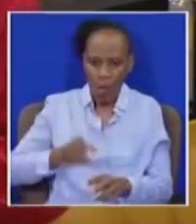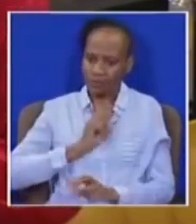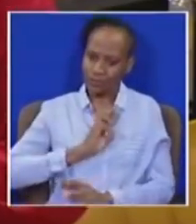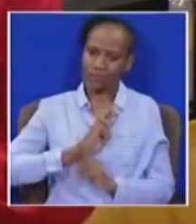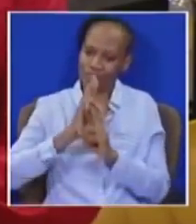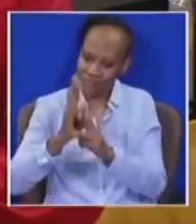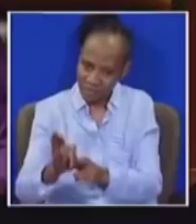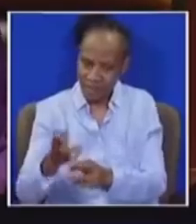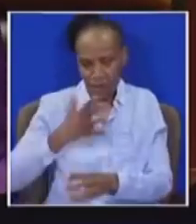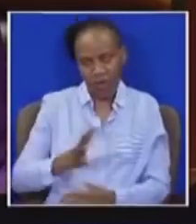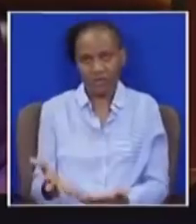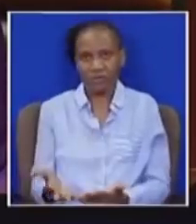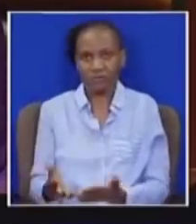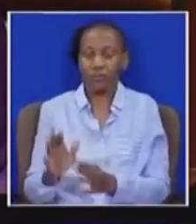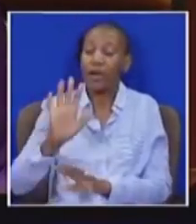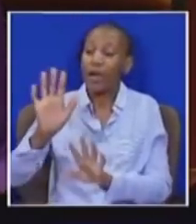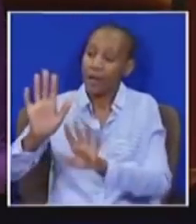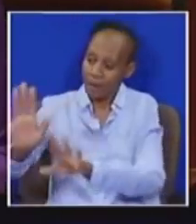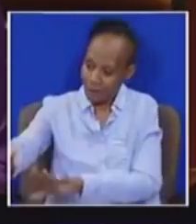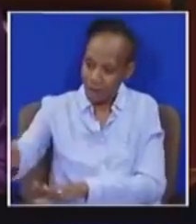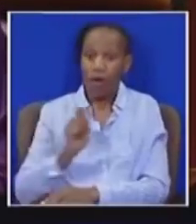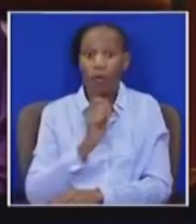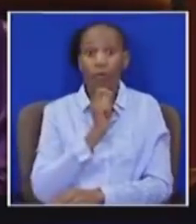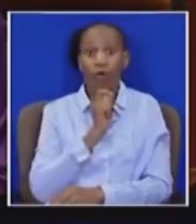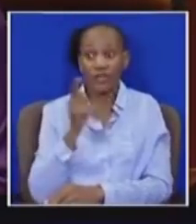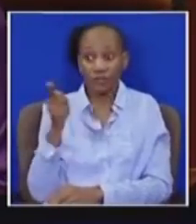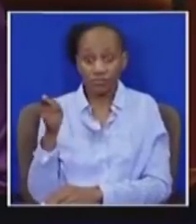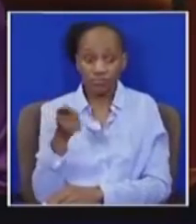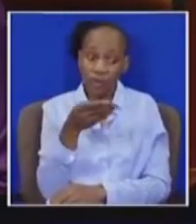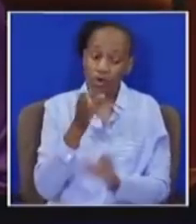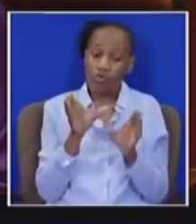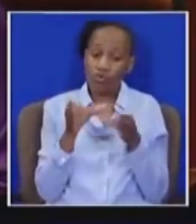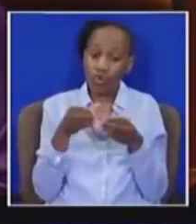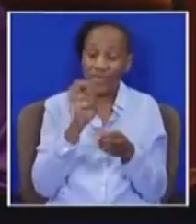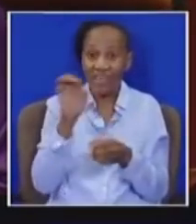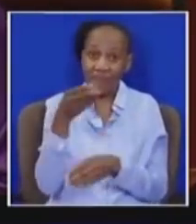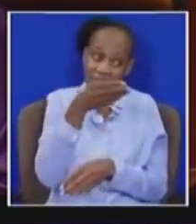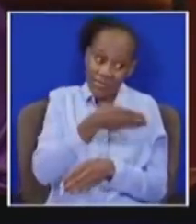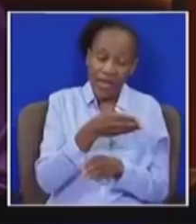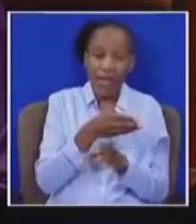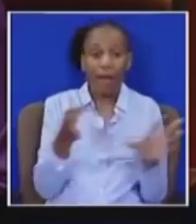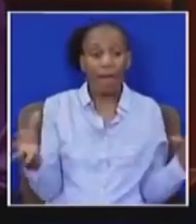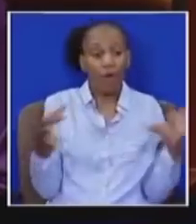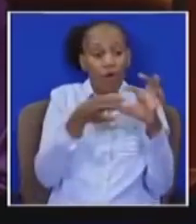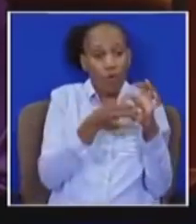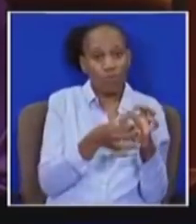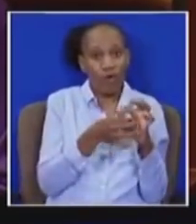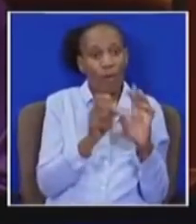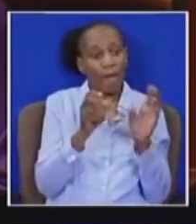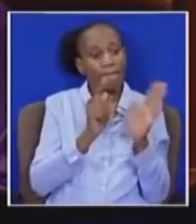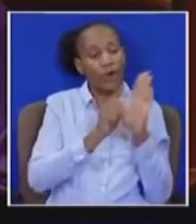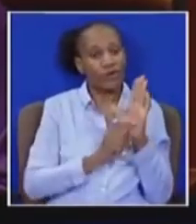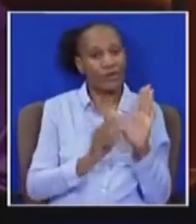Honorable Shibambu, this morning you were represented in the Joint Program Committee. You were